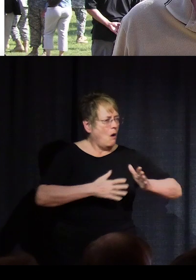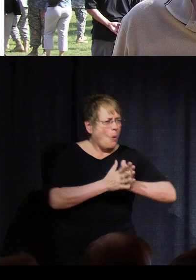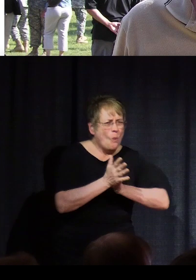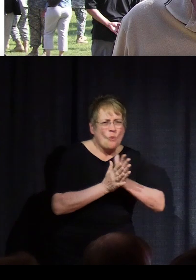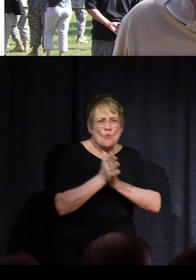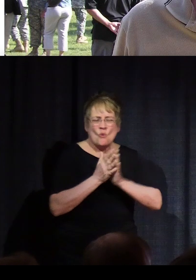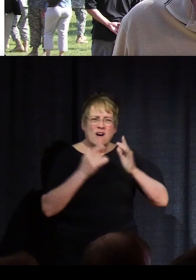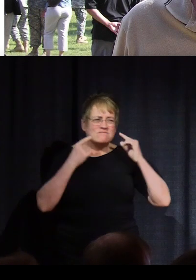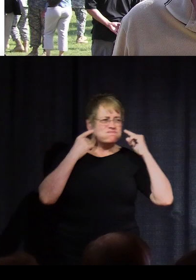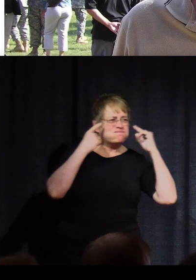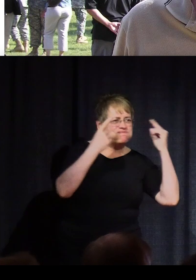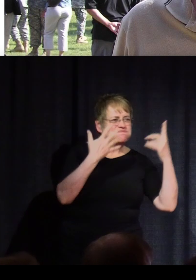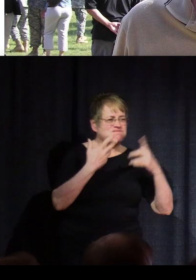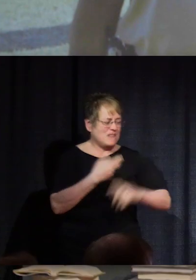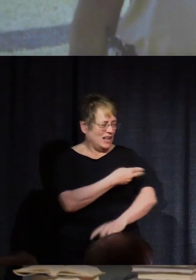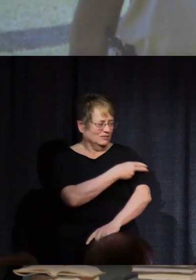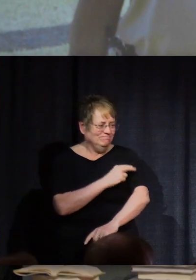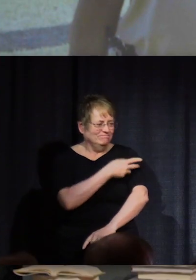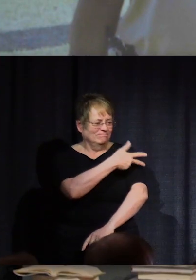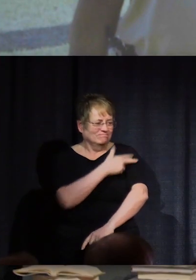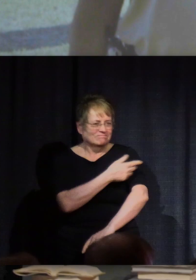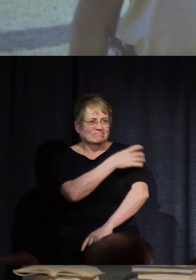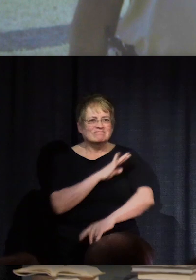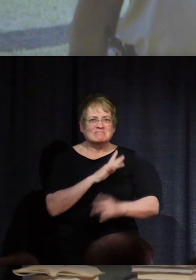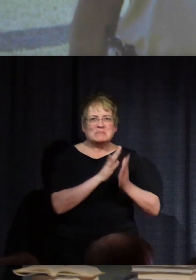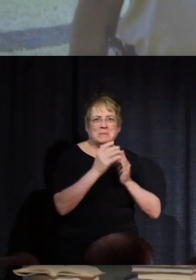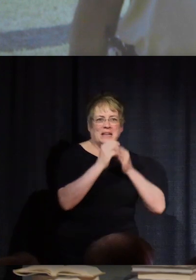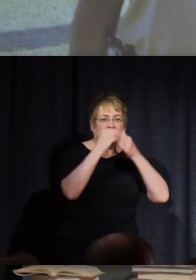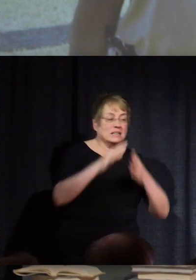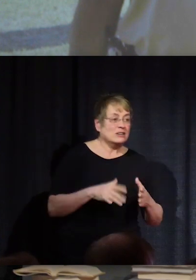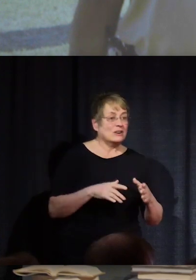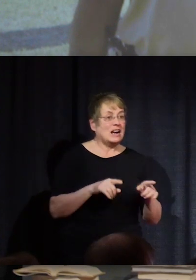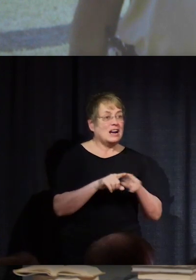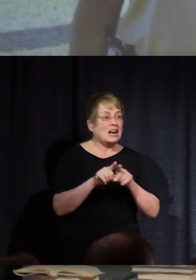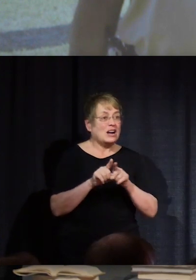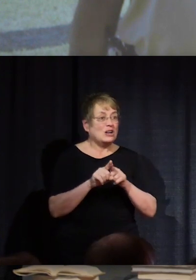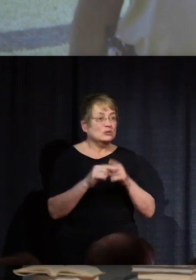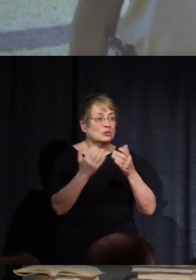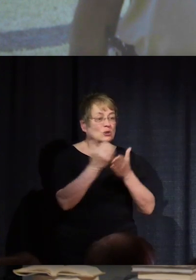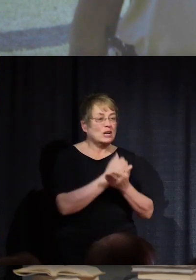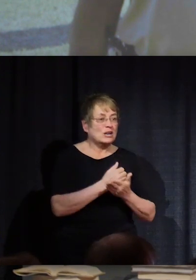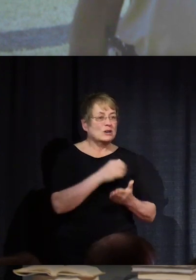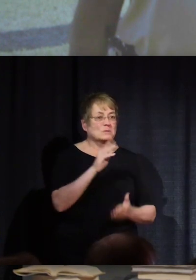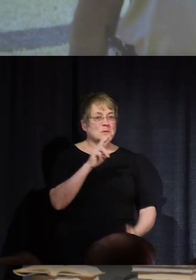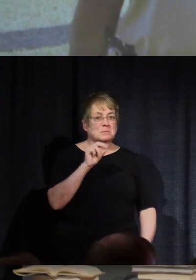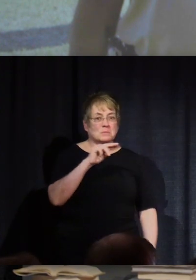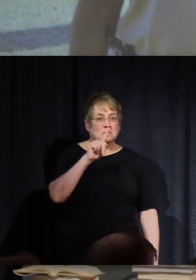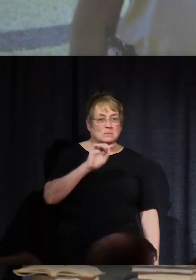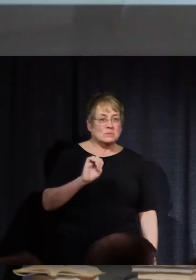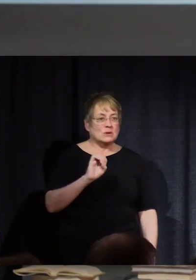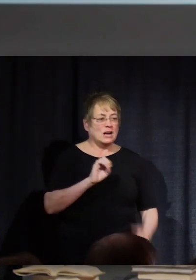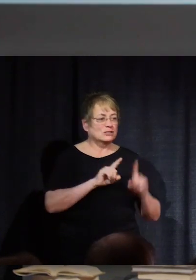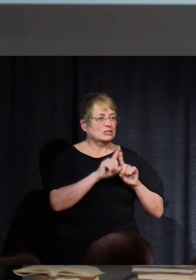Army, quickly gaining rank and growing into leadership positions. I even earned a Bronze Star during my second deployment to